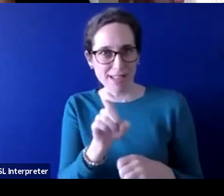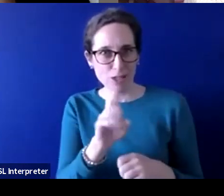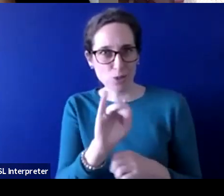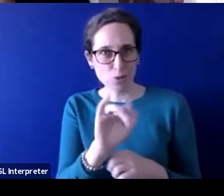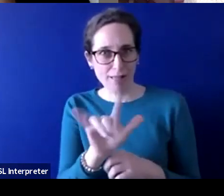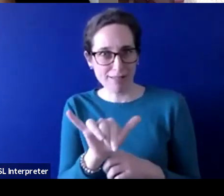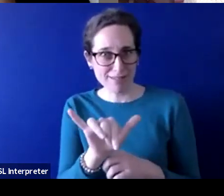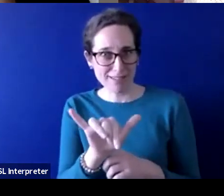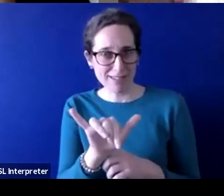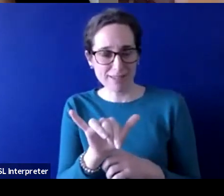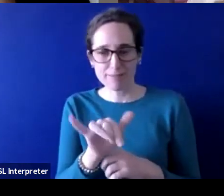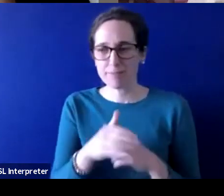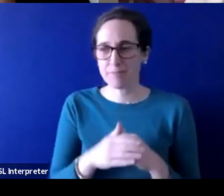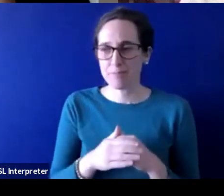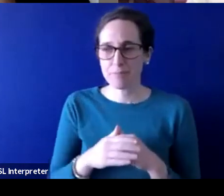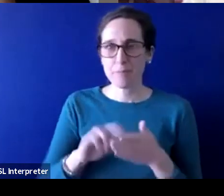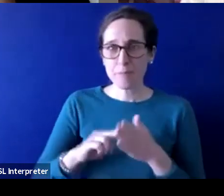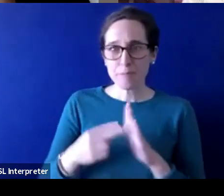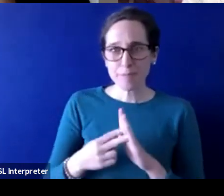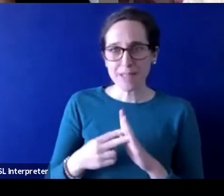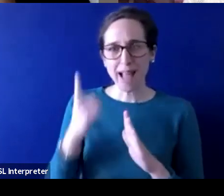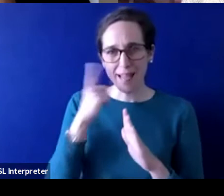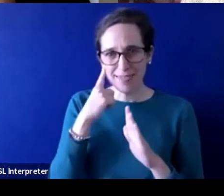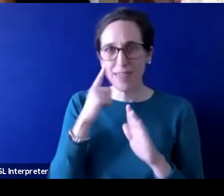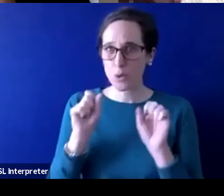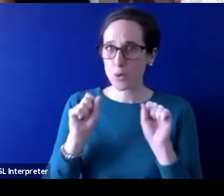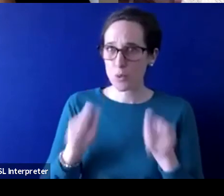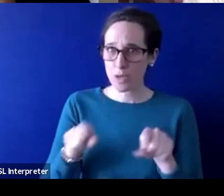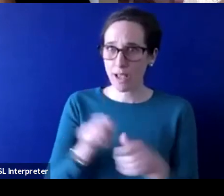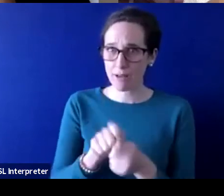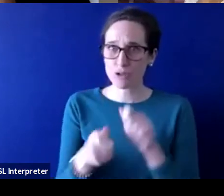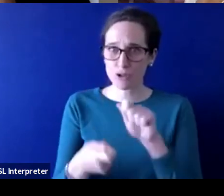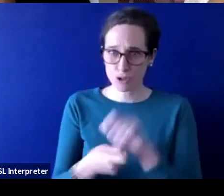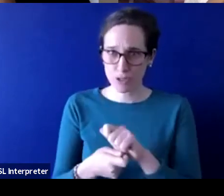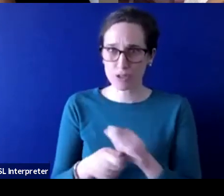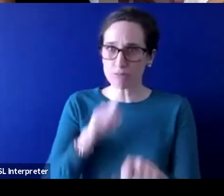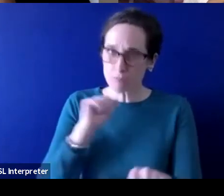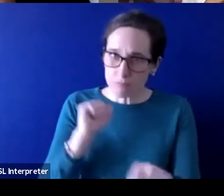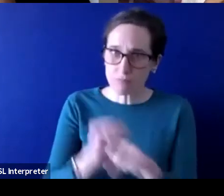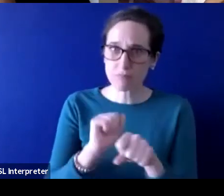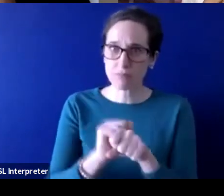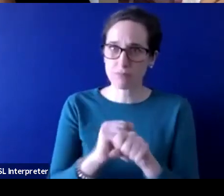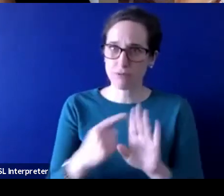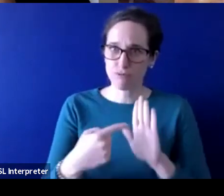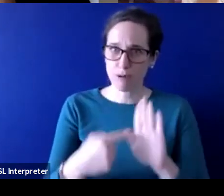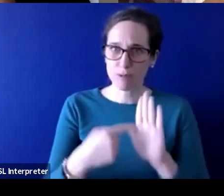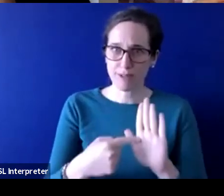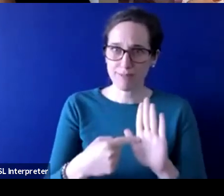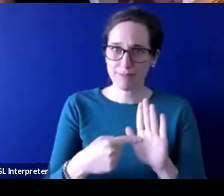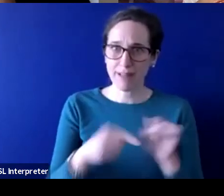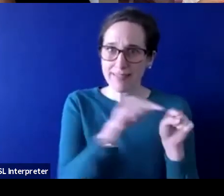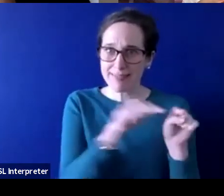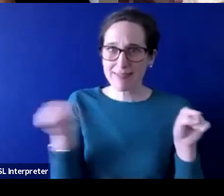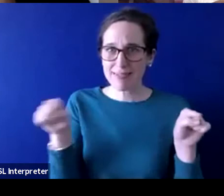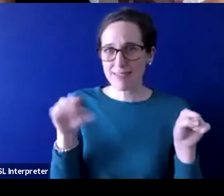to genuinely foster like real representation is for these companies to really put effort